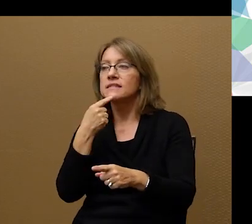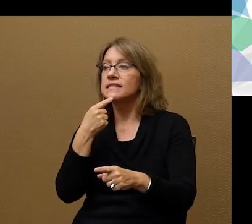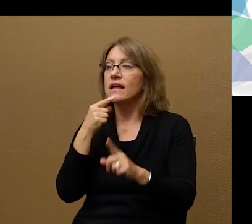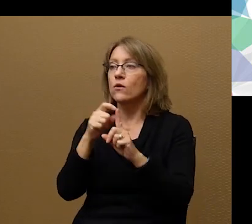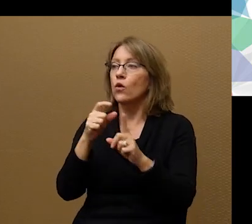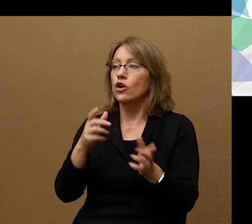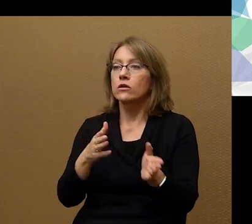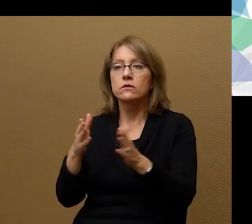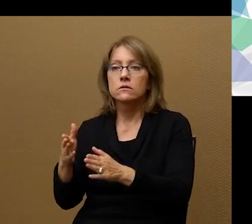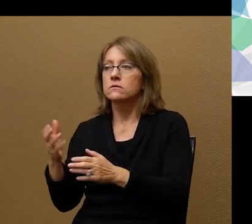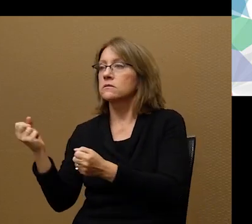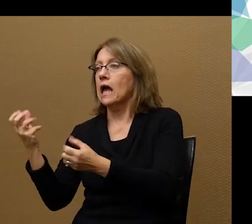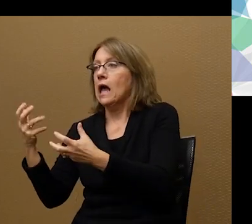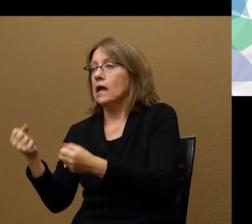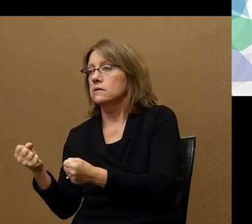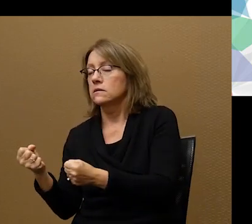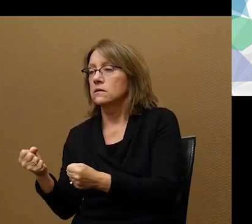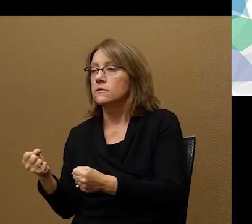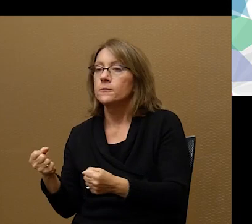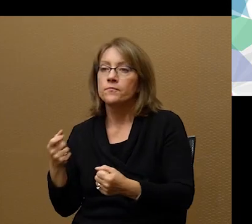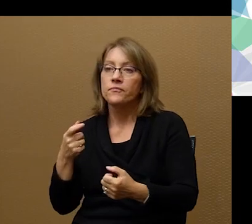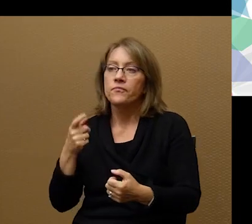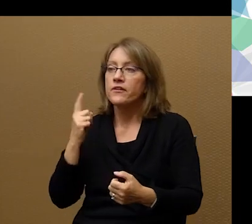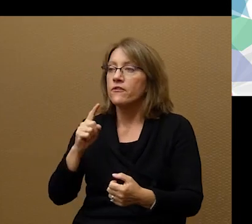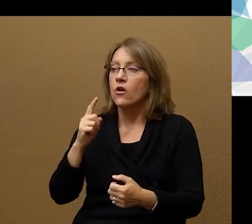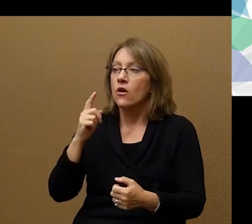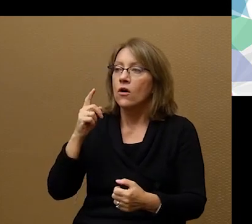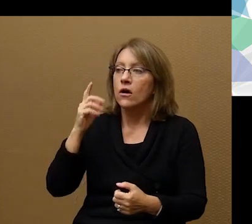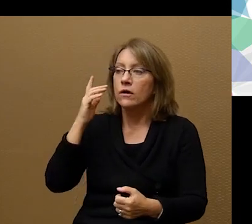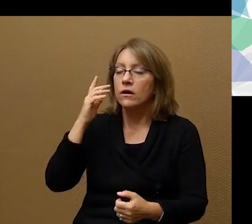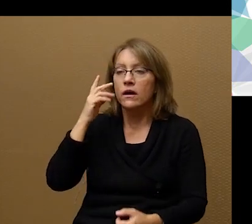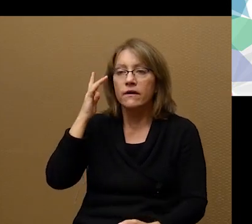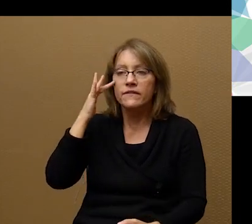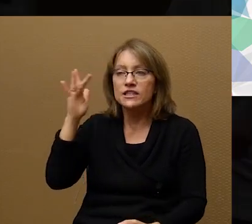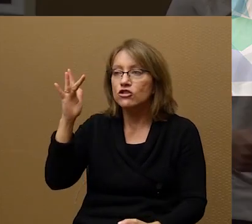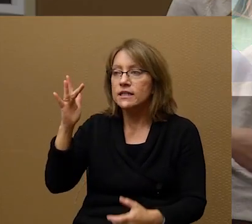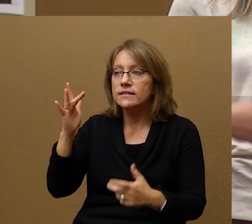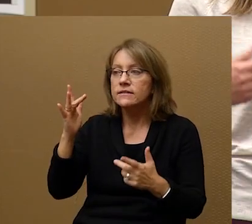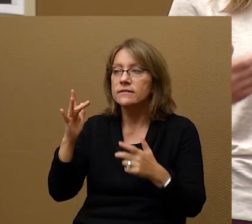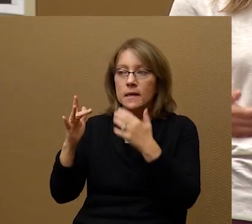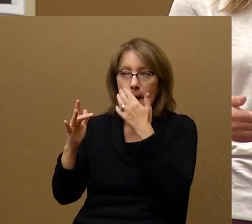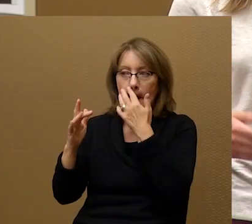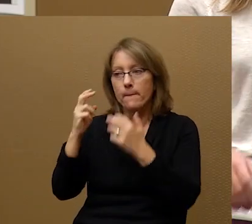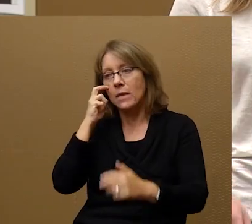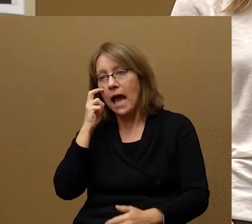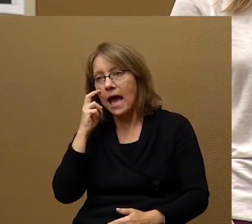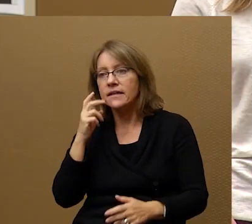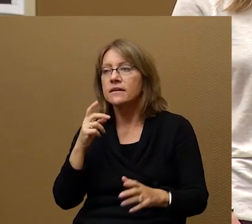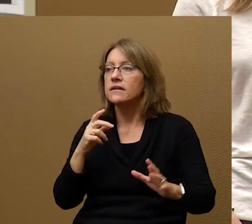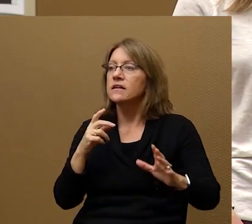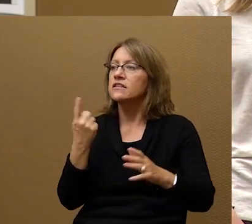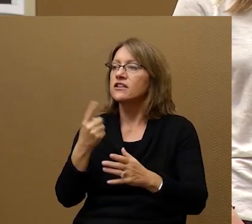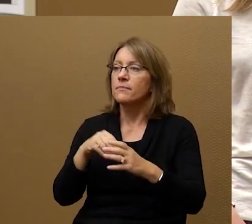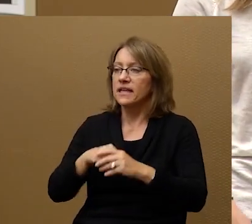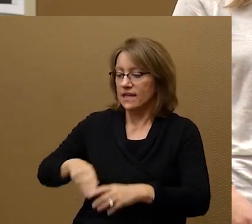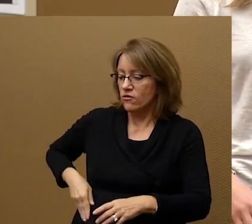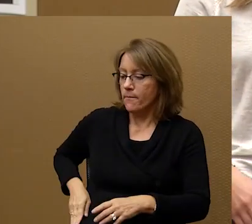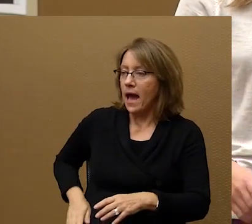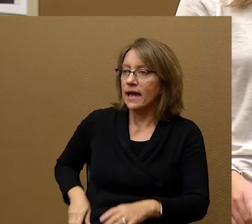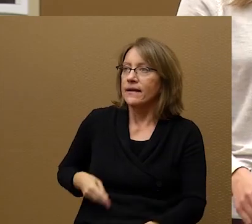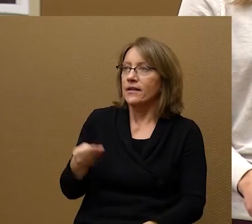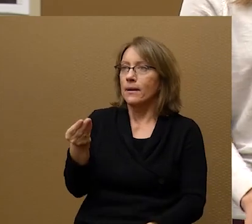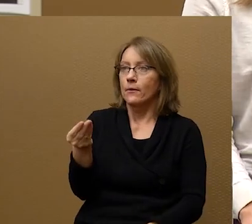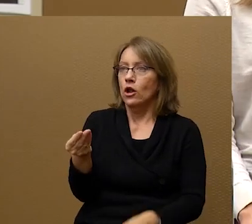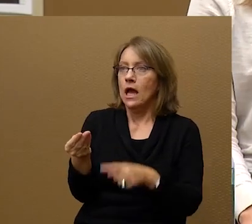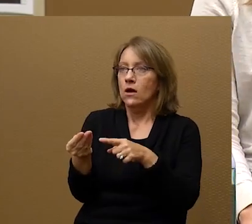Or it could, for vision, it could be something in their pocket that they pull out. We have to reinforce those breaks. Because